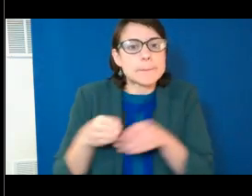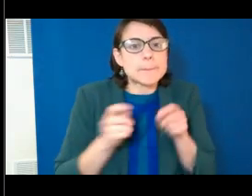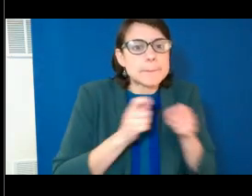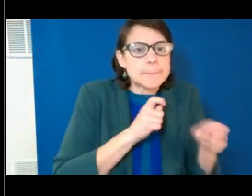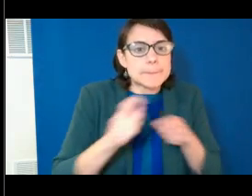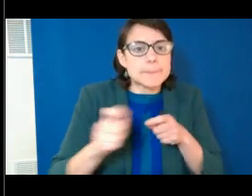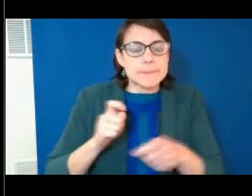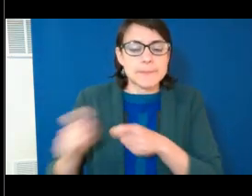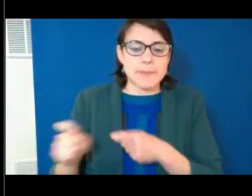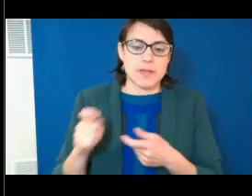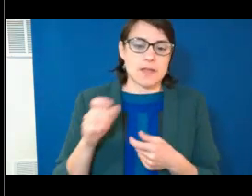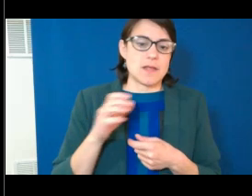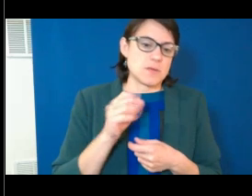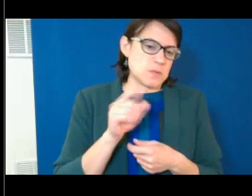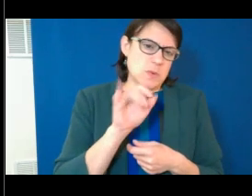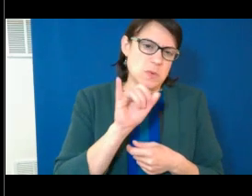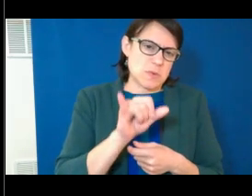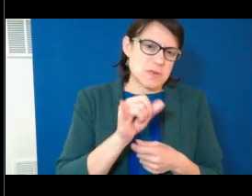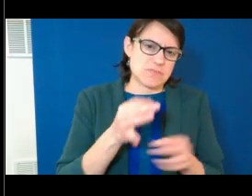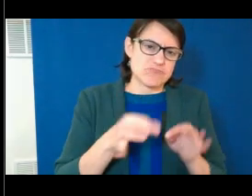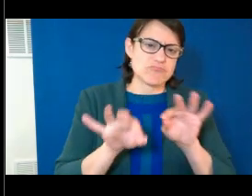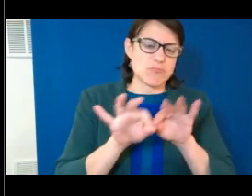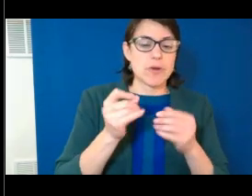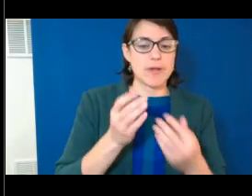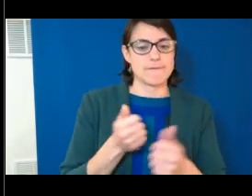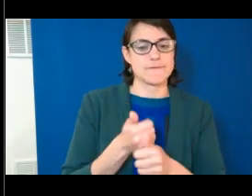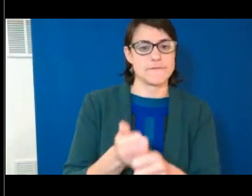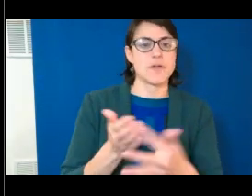So thank you for bringing that up again.